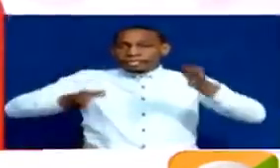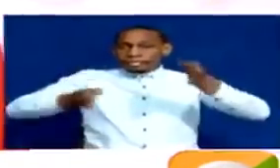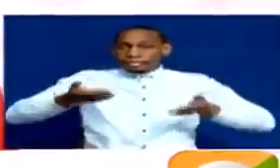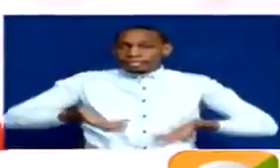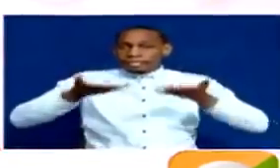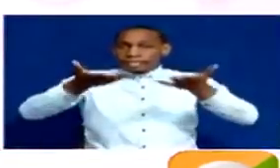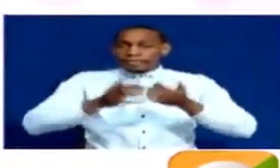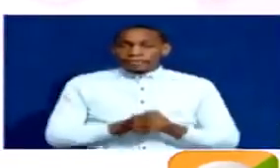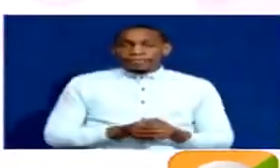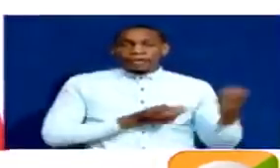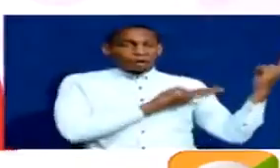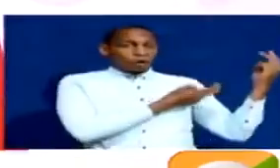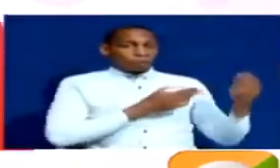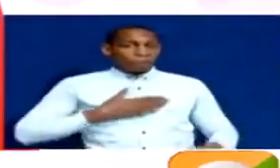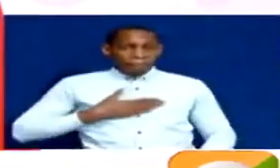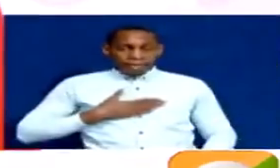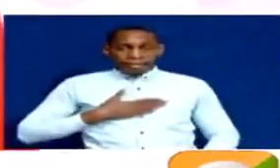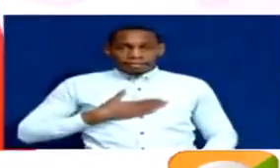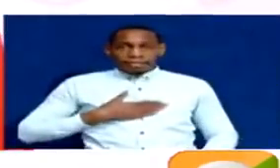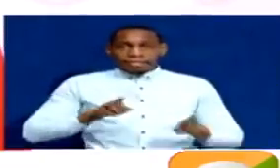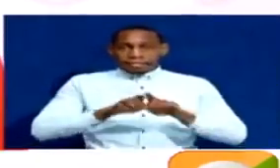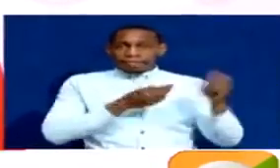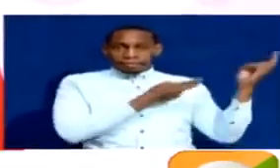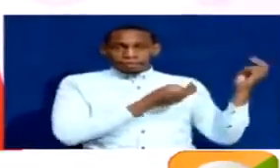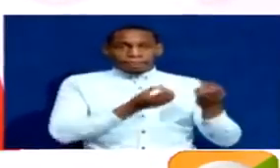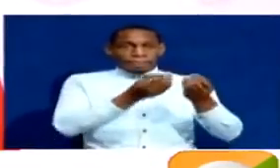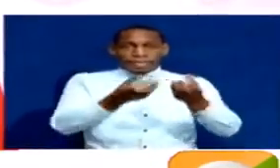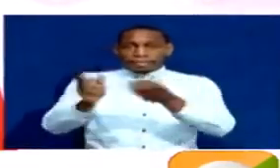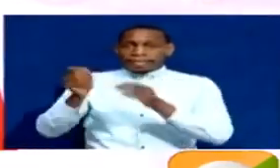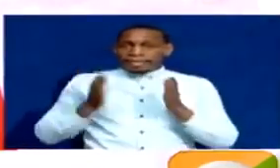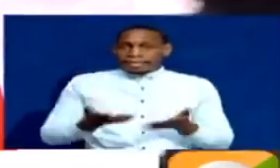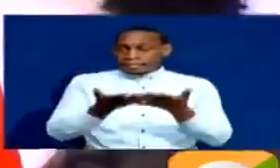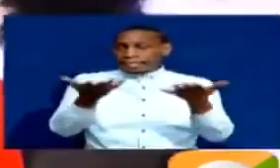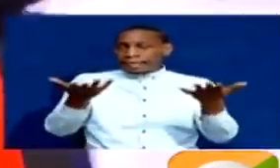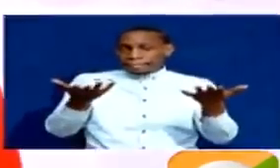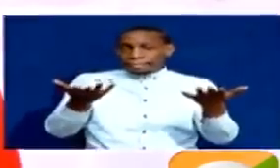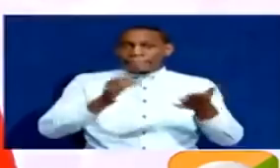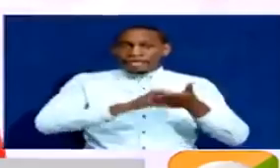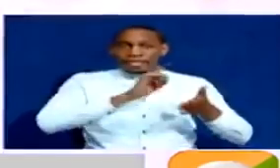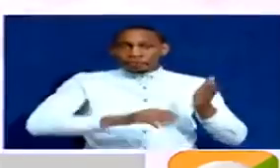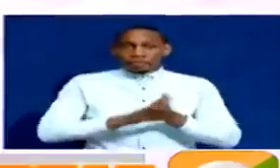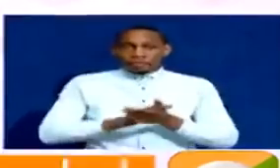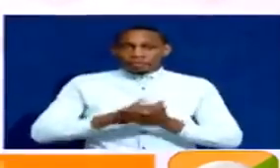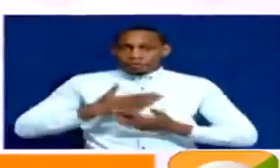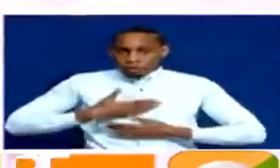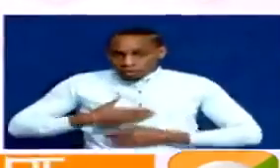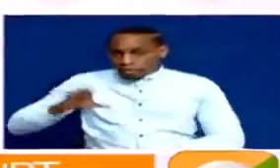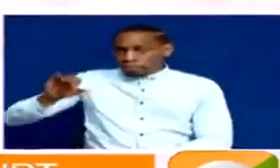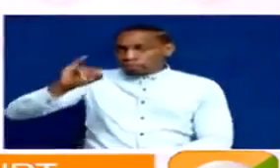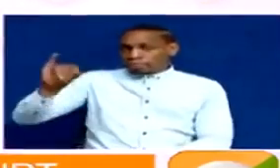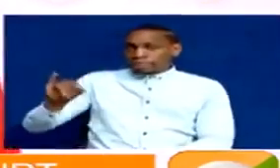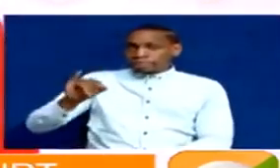justice. It is my hope, it's the hope of many Kenyans, that the Honorable the Chief